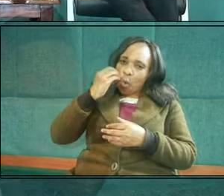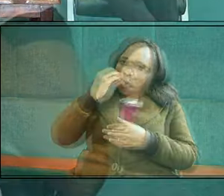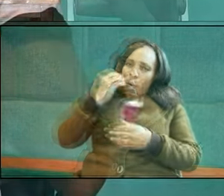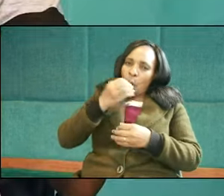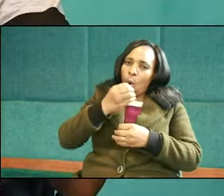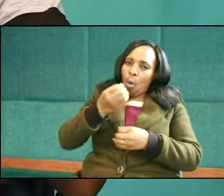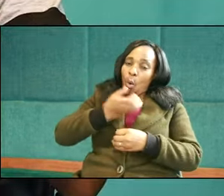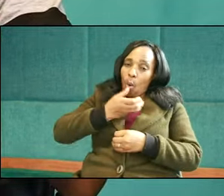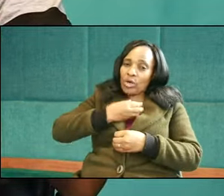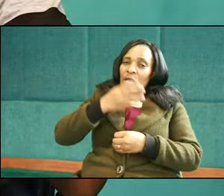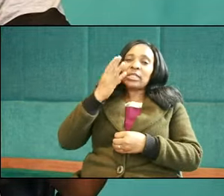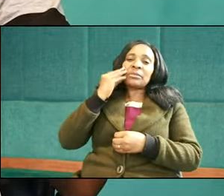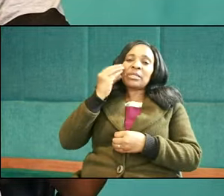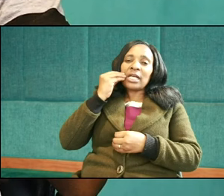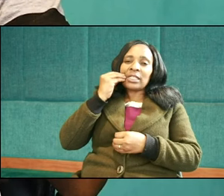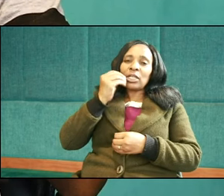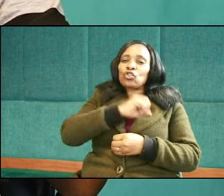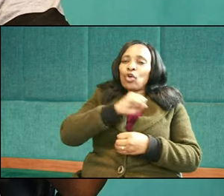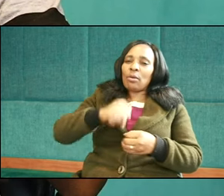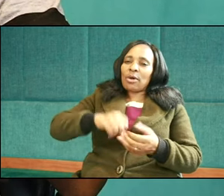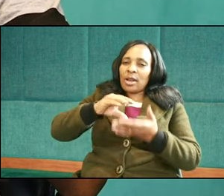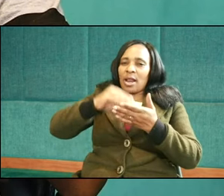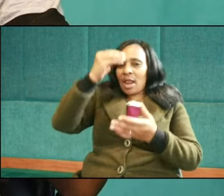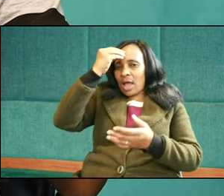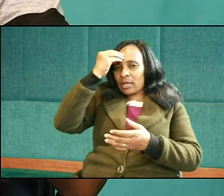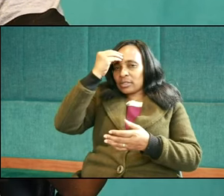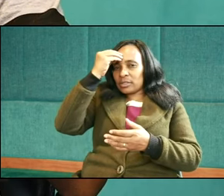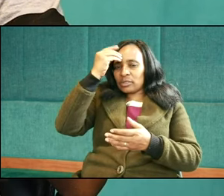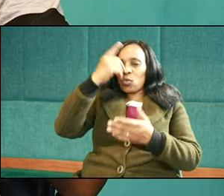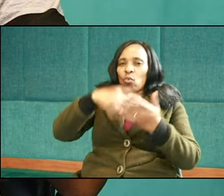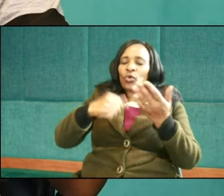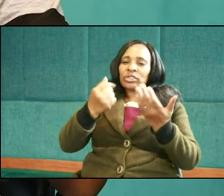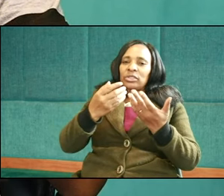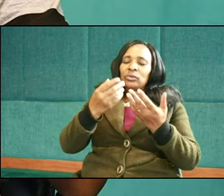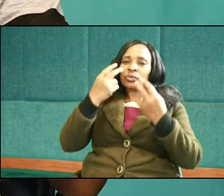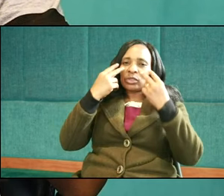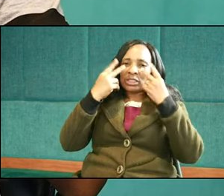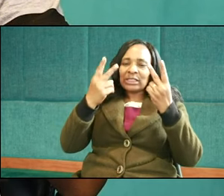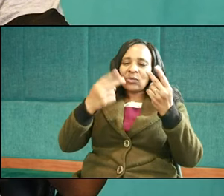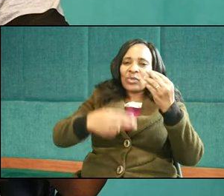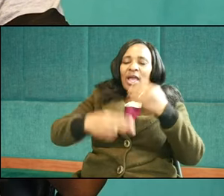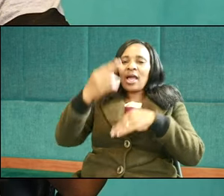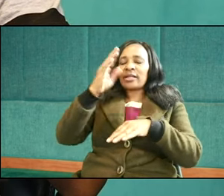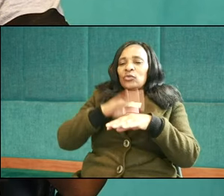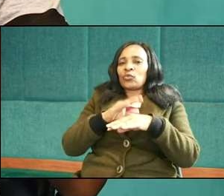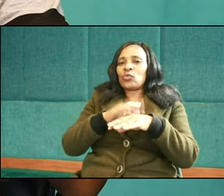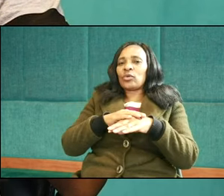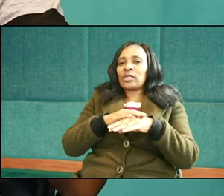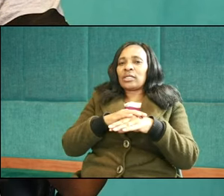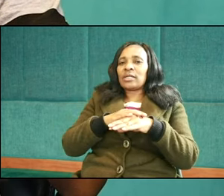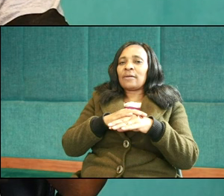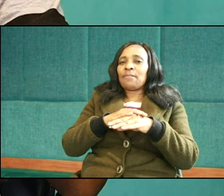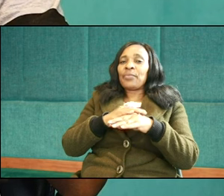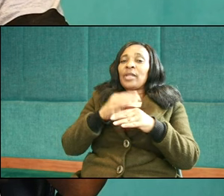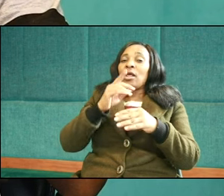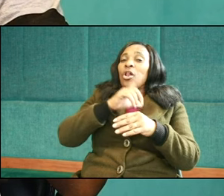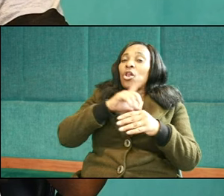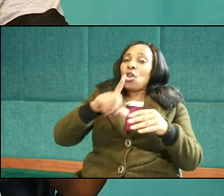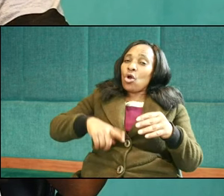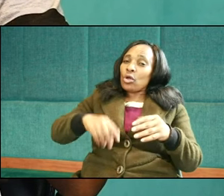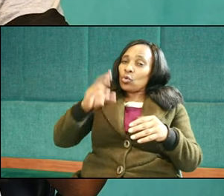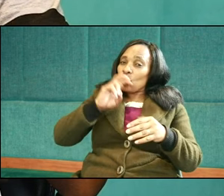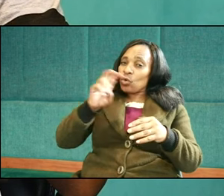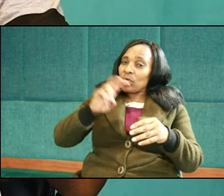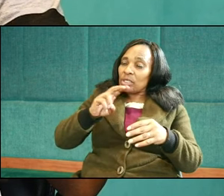learned the emptiness of a life that seeks in earthly things its highest good. Yet the Lord forsook him not.